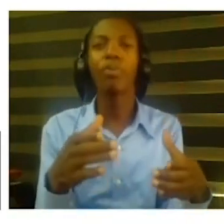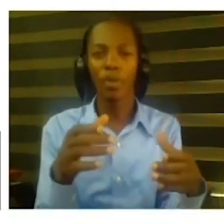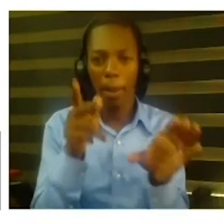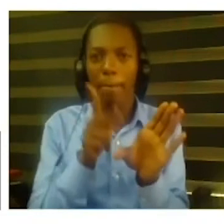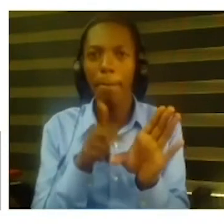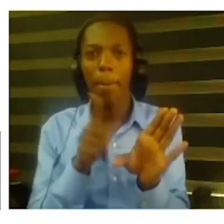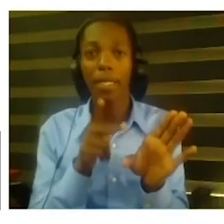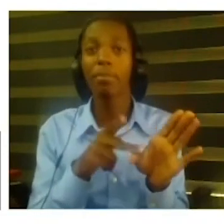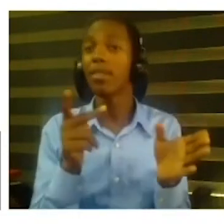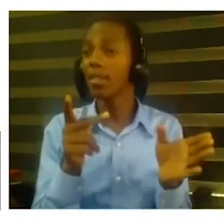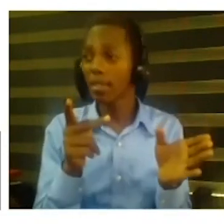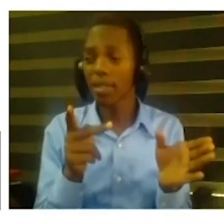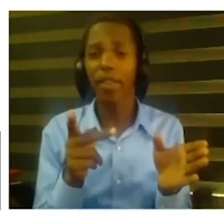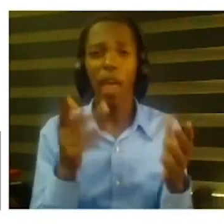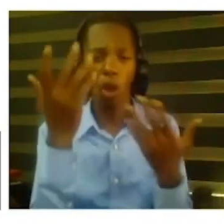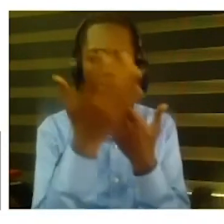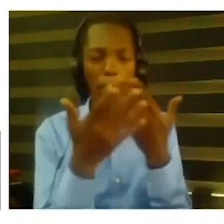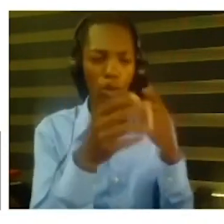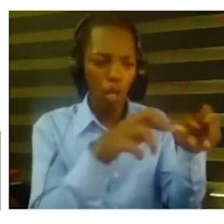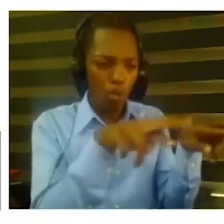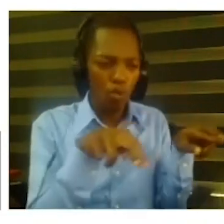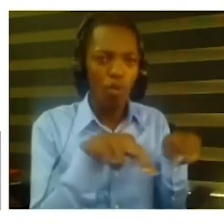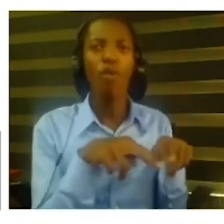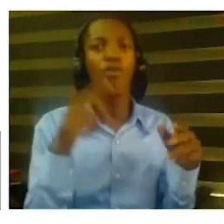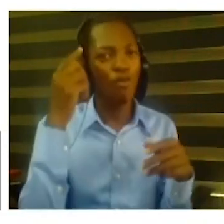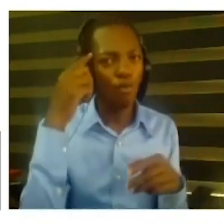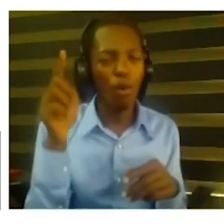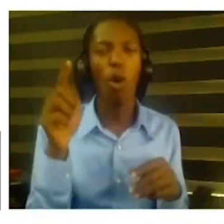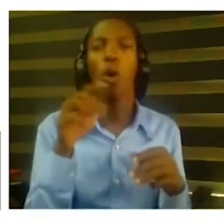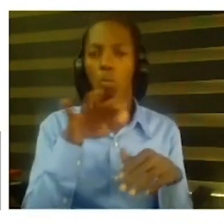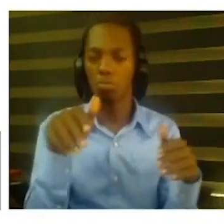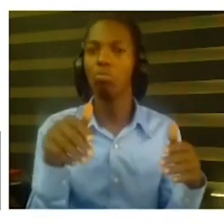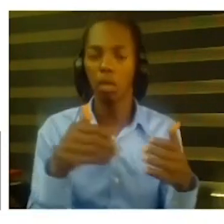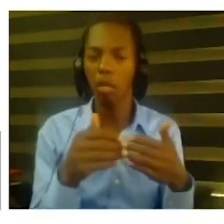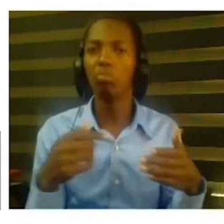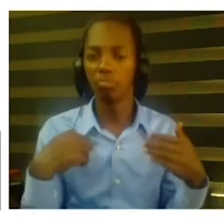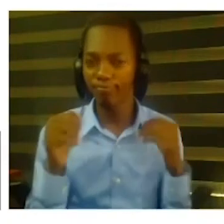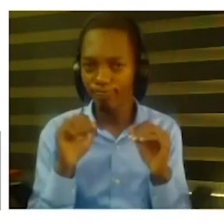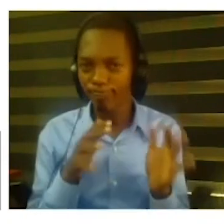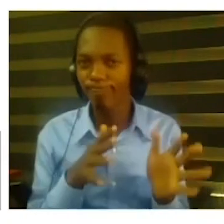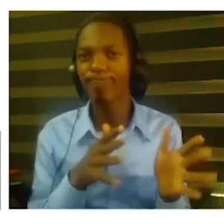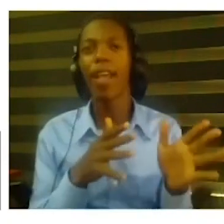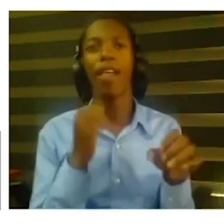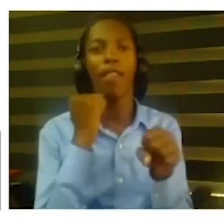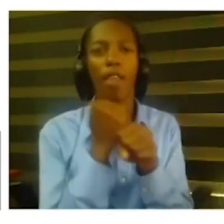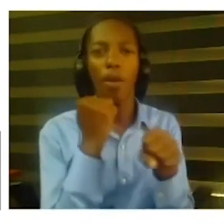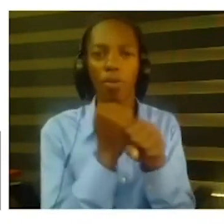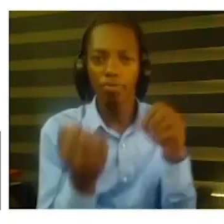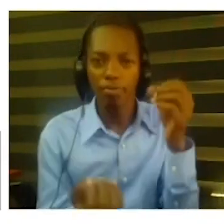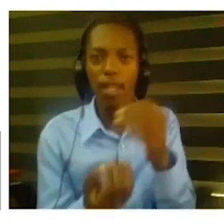Enable Computer Lab for the Blind program. I applaud the work led by their